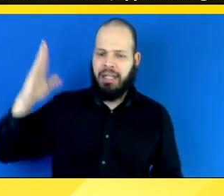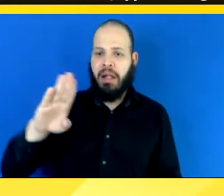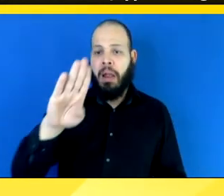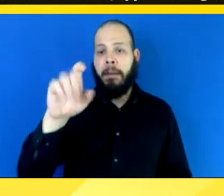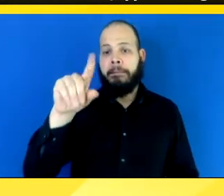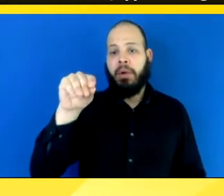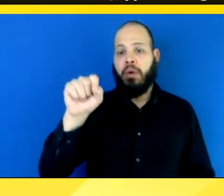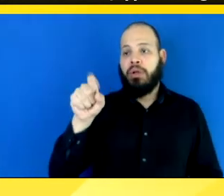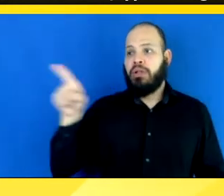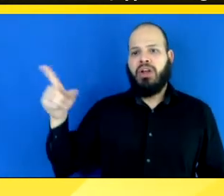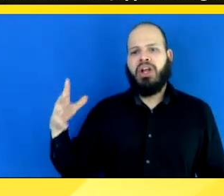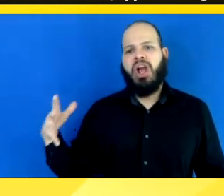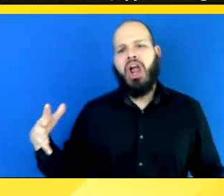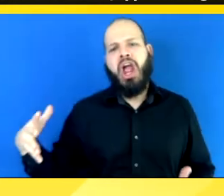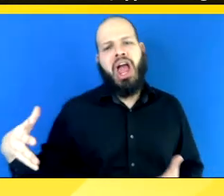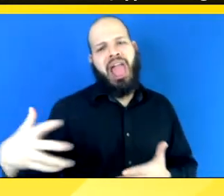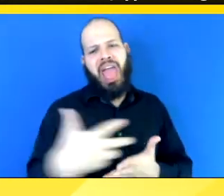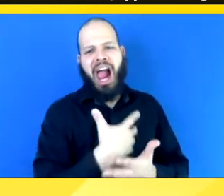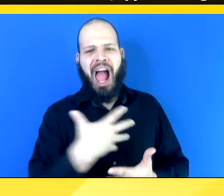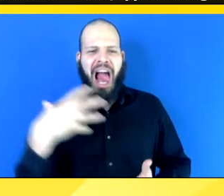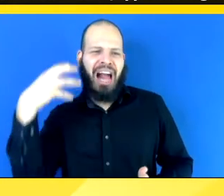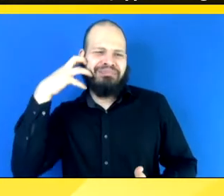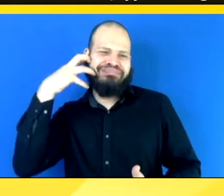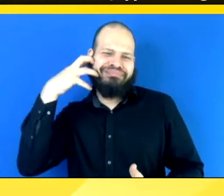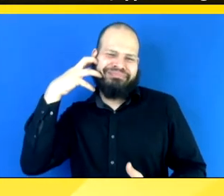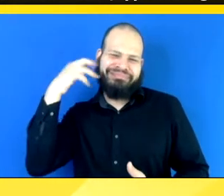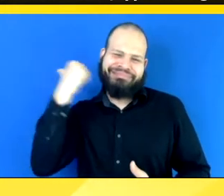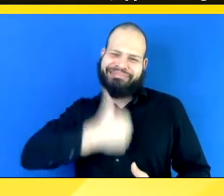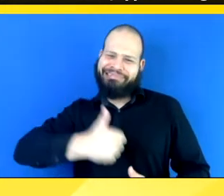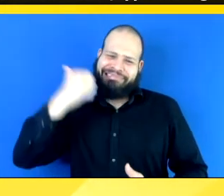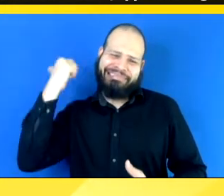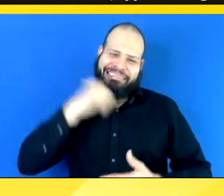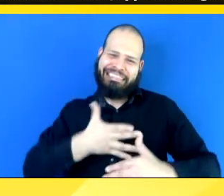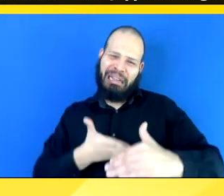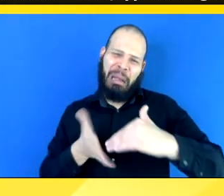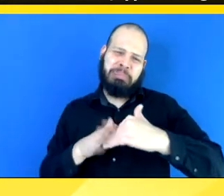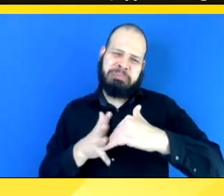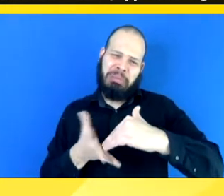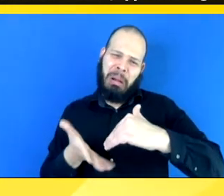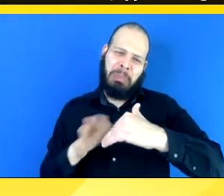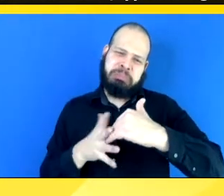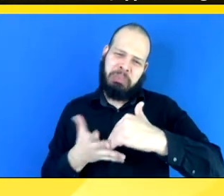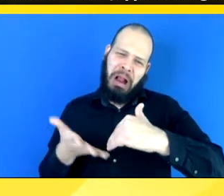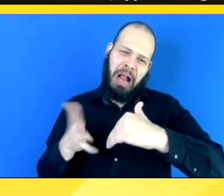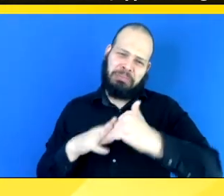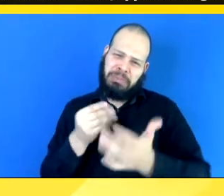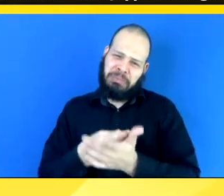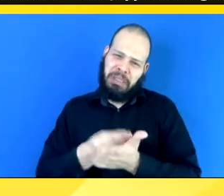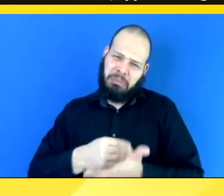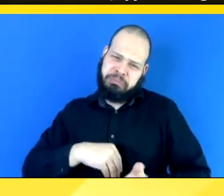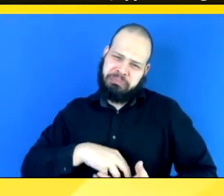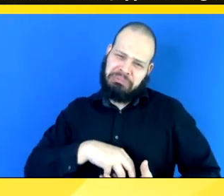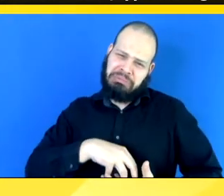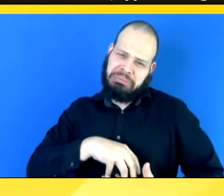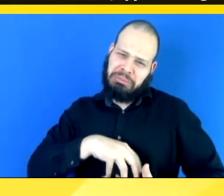$1.5 trillion during COVID. 20,000 Amazon employees got COVID by October of